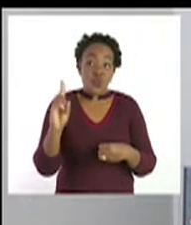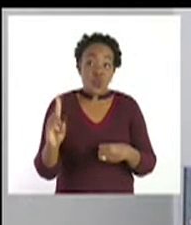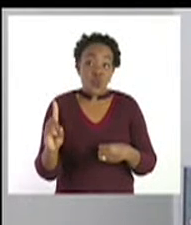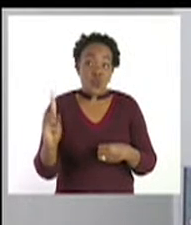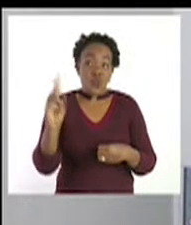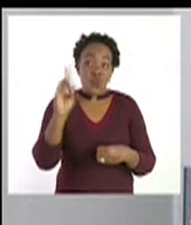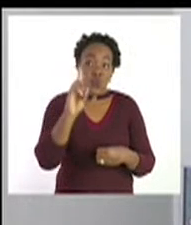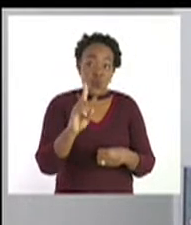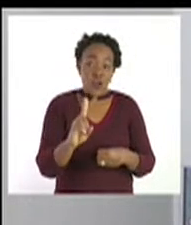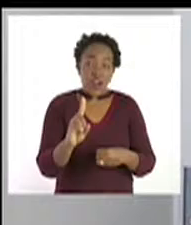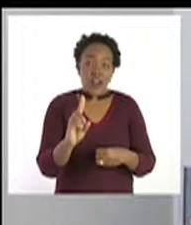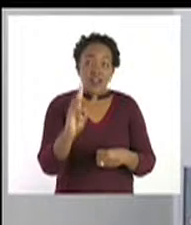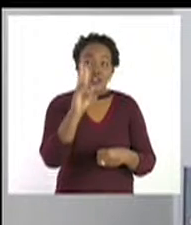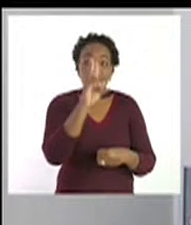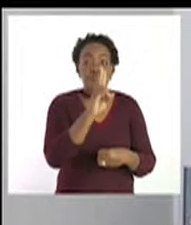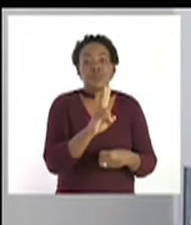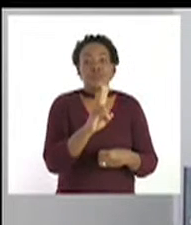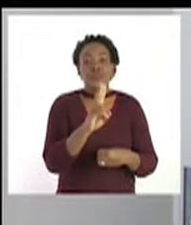So,